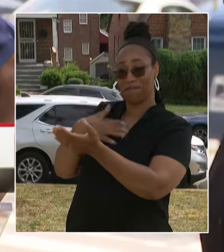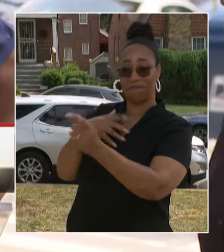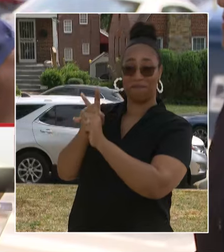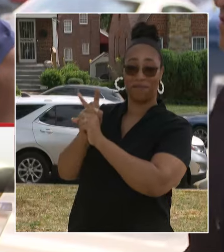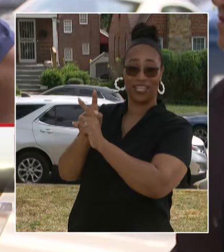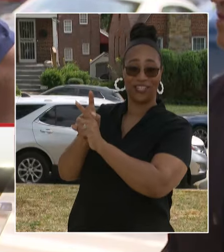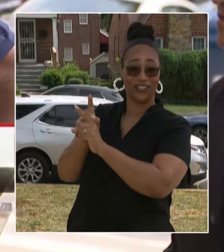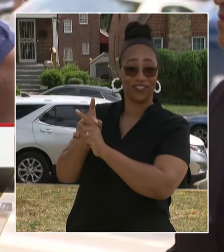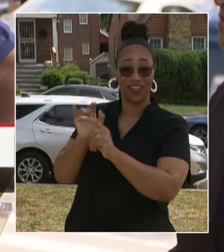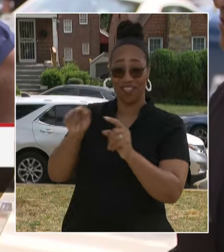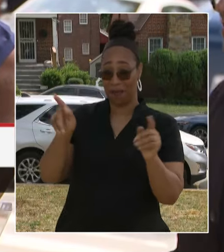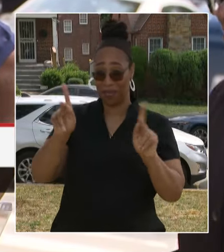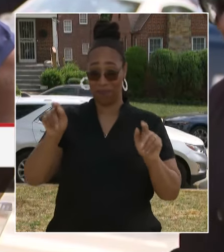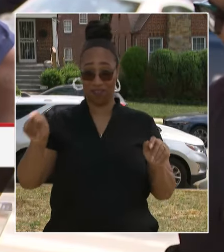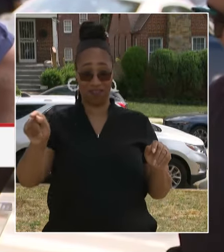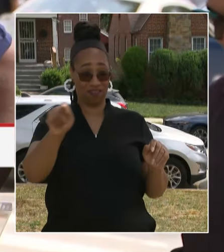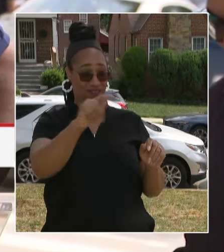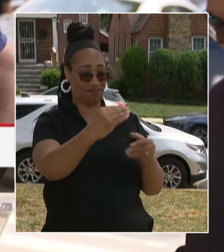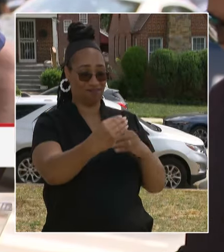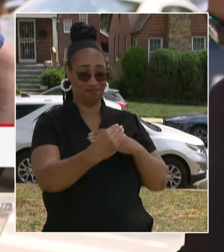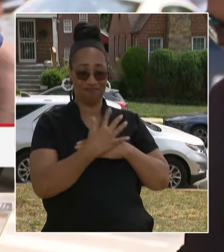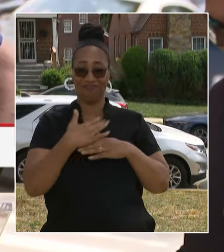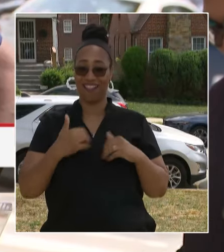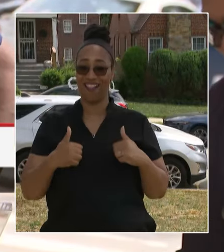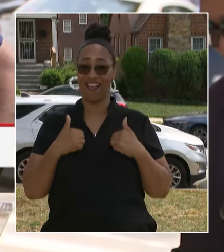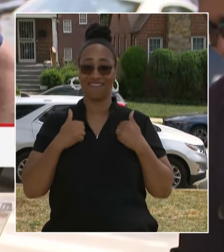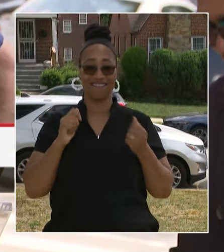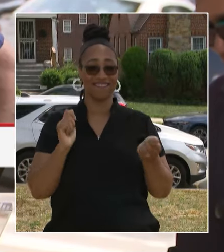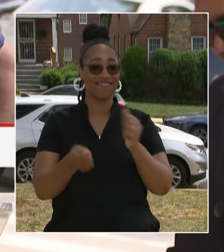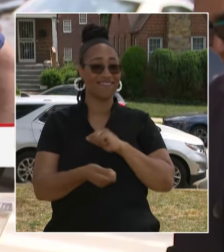These great men accomplished so much together